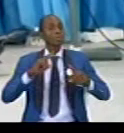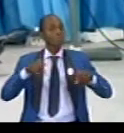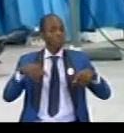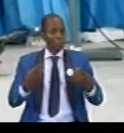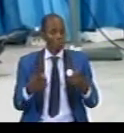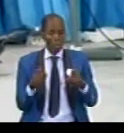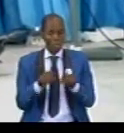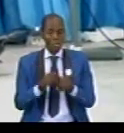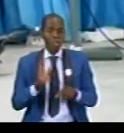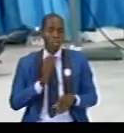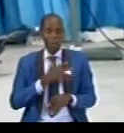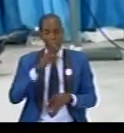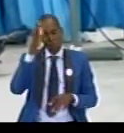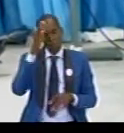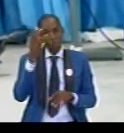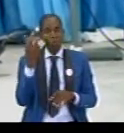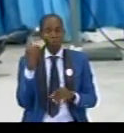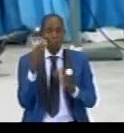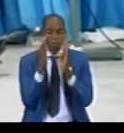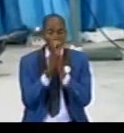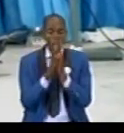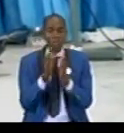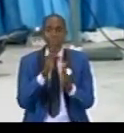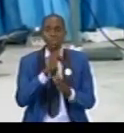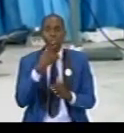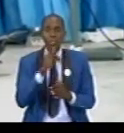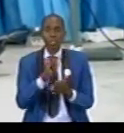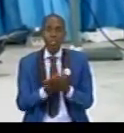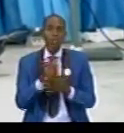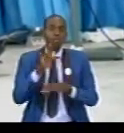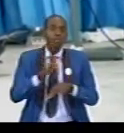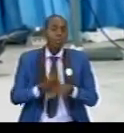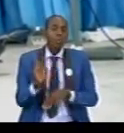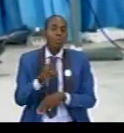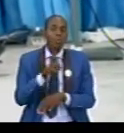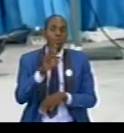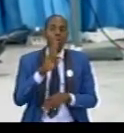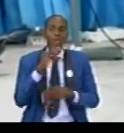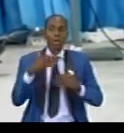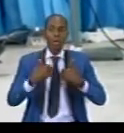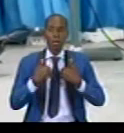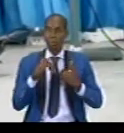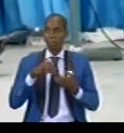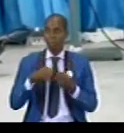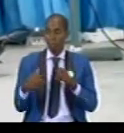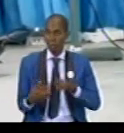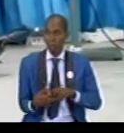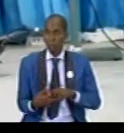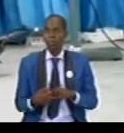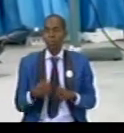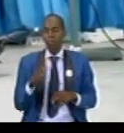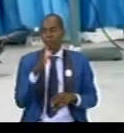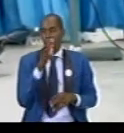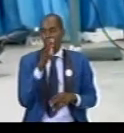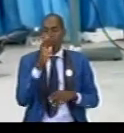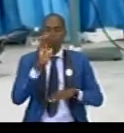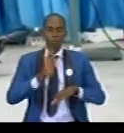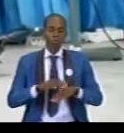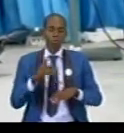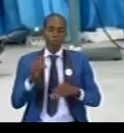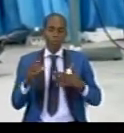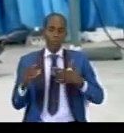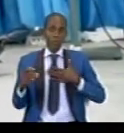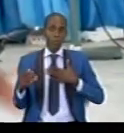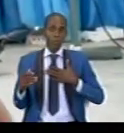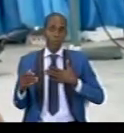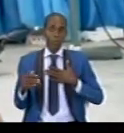praying, he said, everybody should put hand for what is, where is paining you. I lay my hand upon the chest.